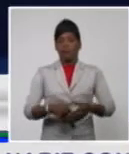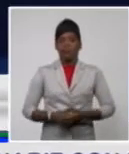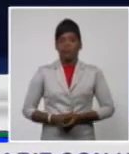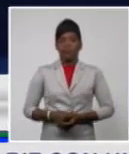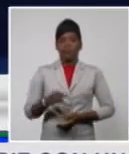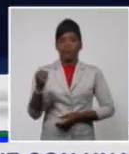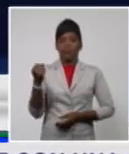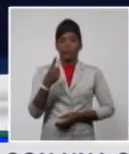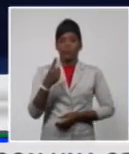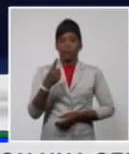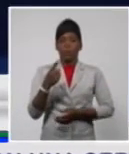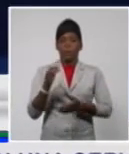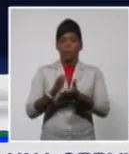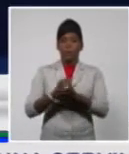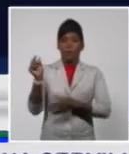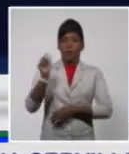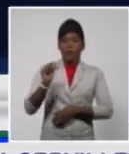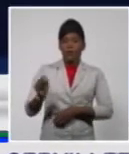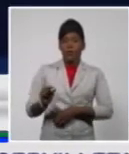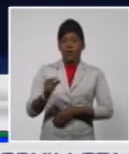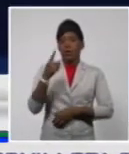4,119 patients, or the